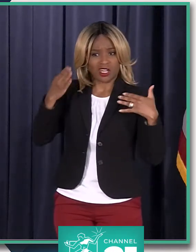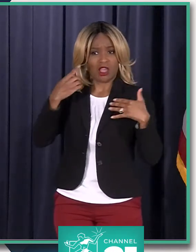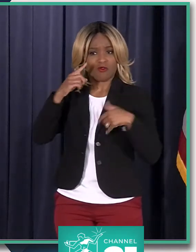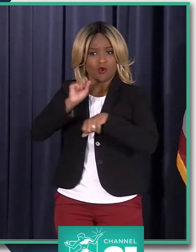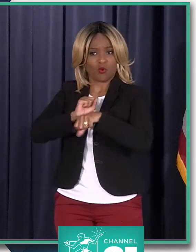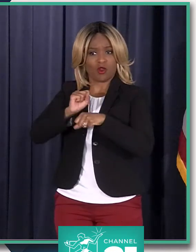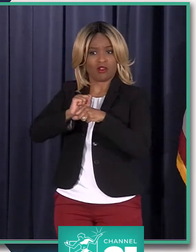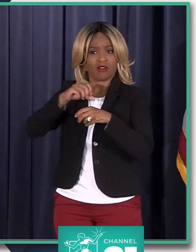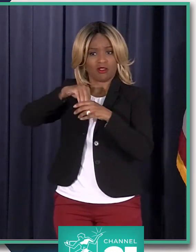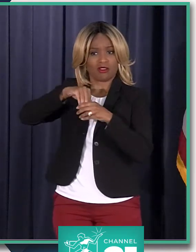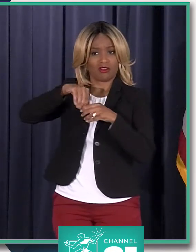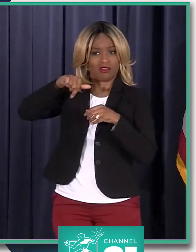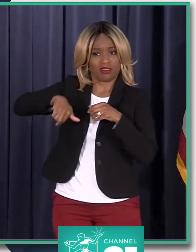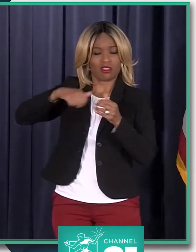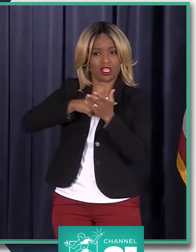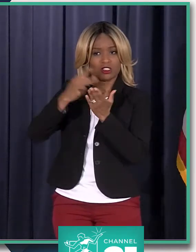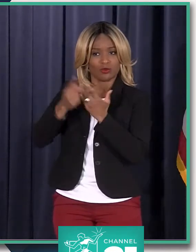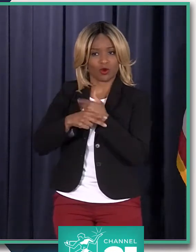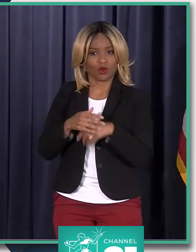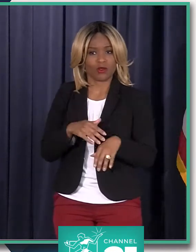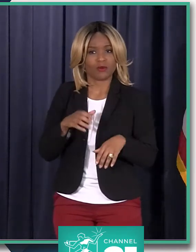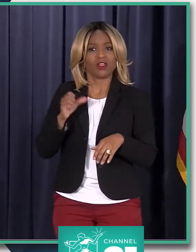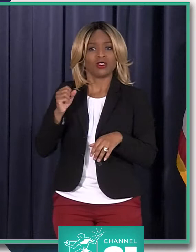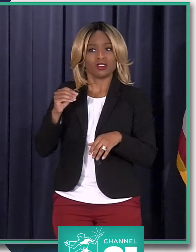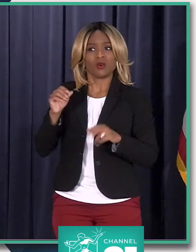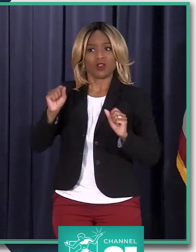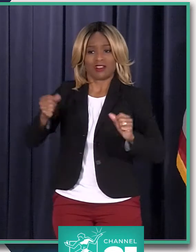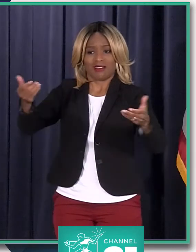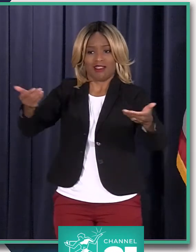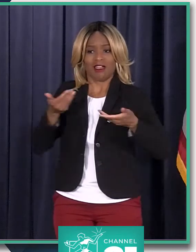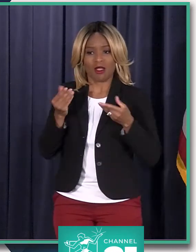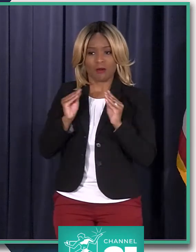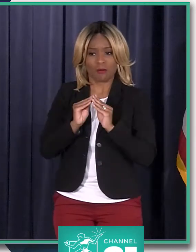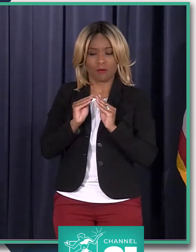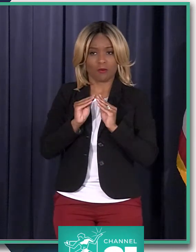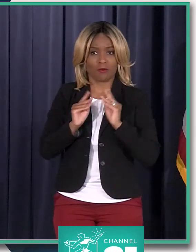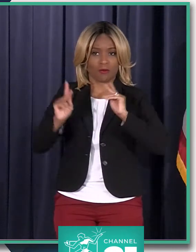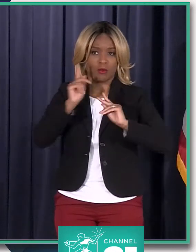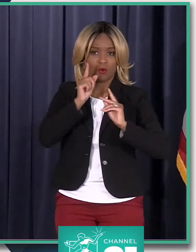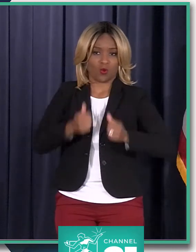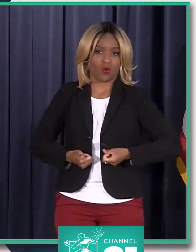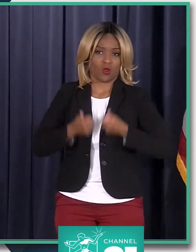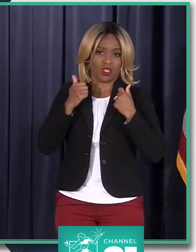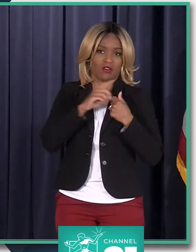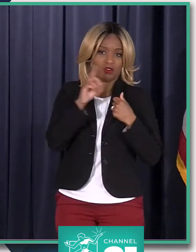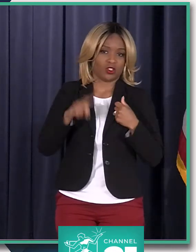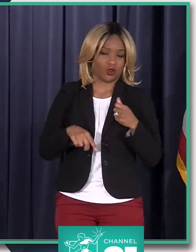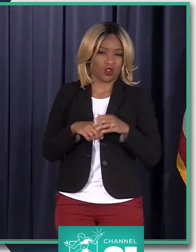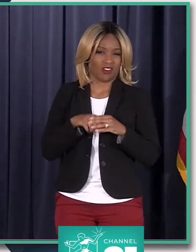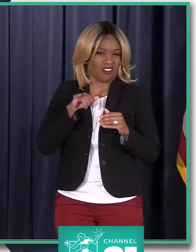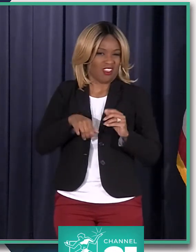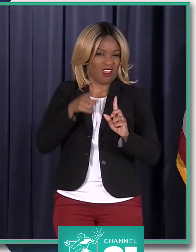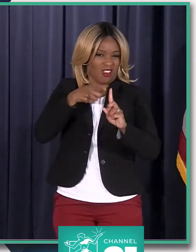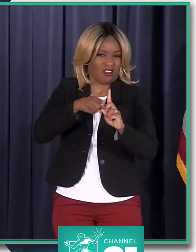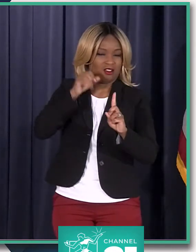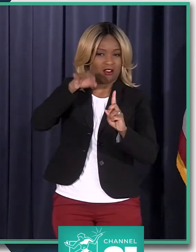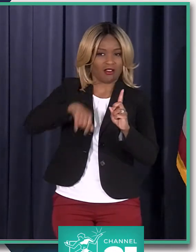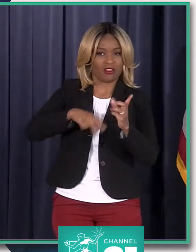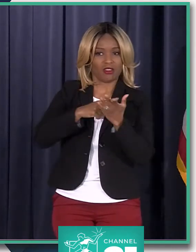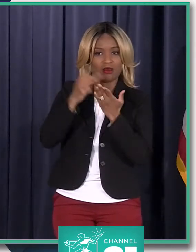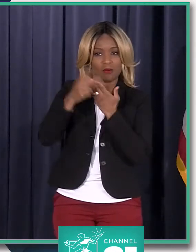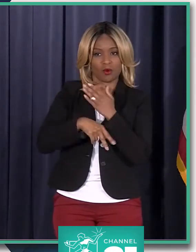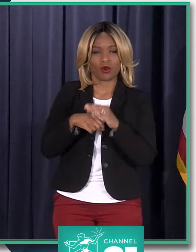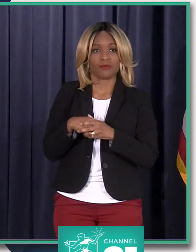through Detroit at Work so Detroiters can fill these jobs as we expand this program. And so what we're asking